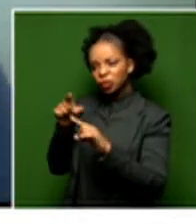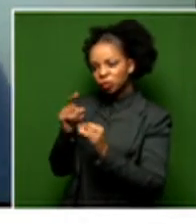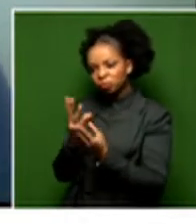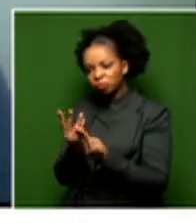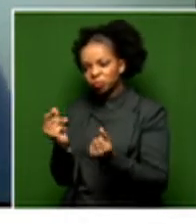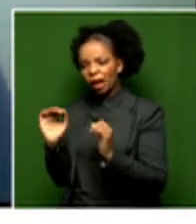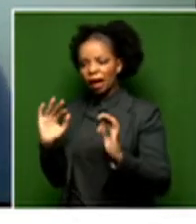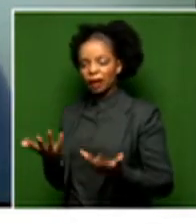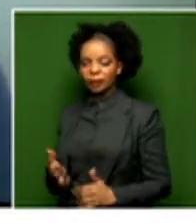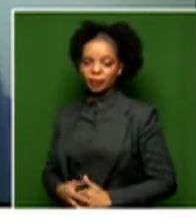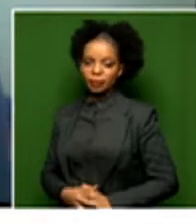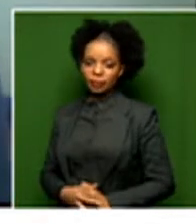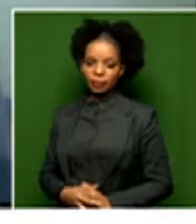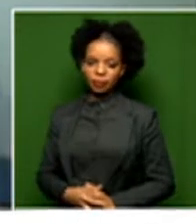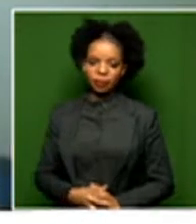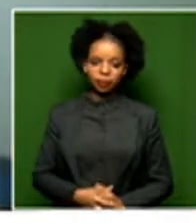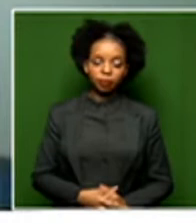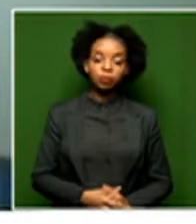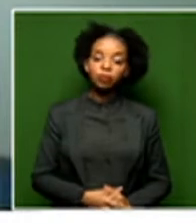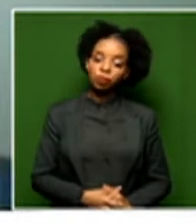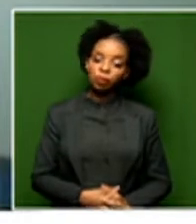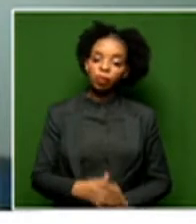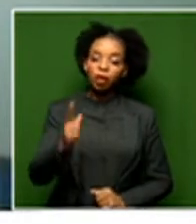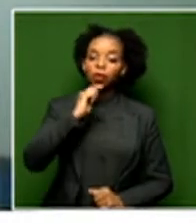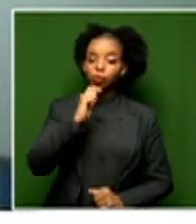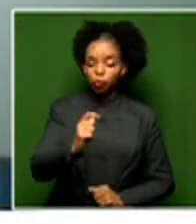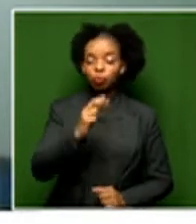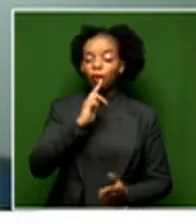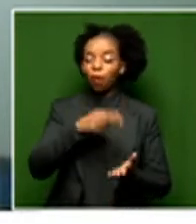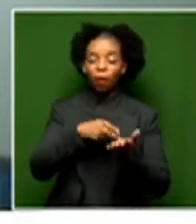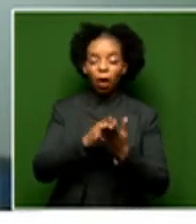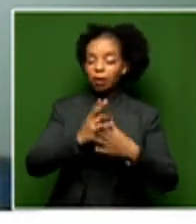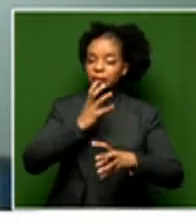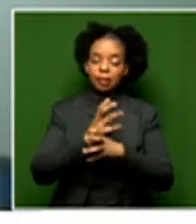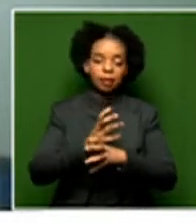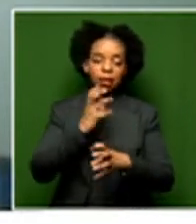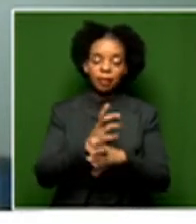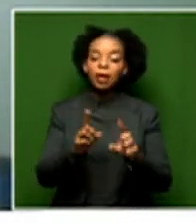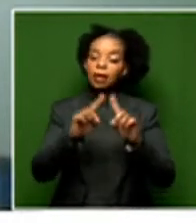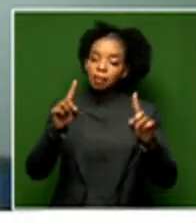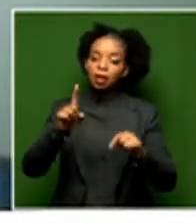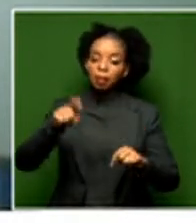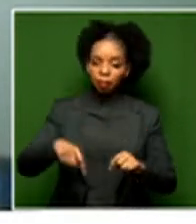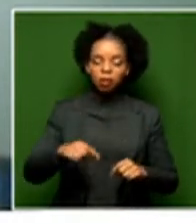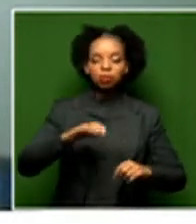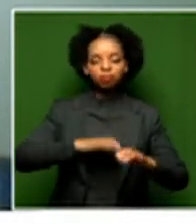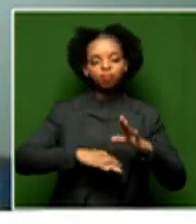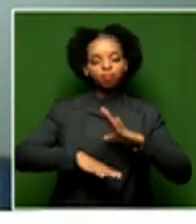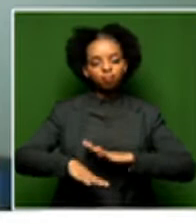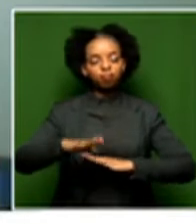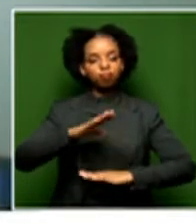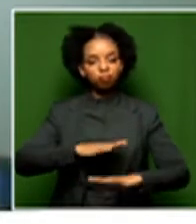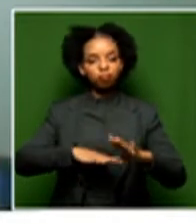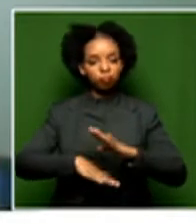It's very difficult one, to be honest, and you need just to be patient, as I've been saying, because this is a long